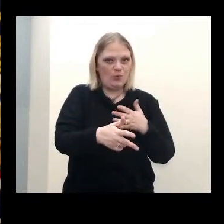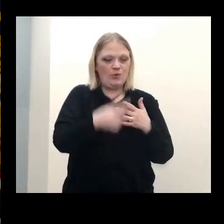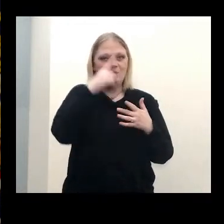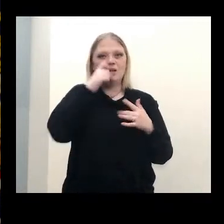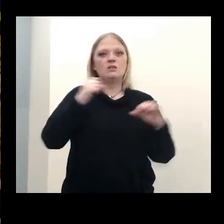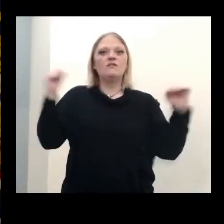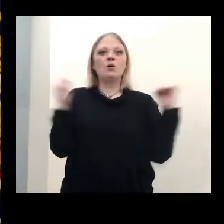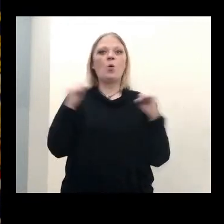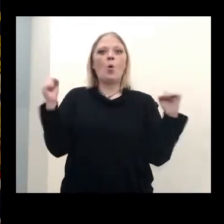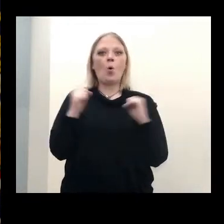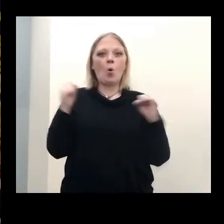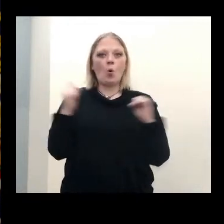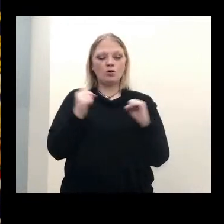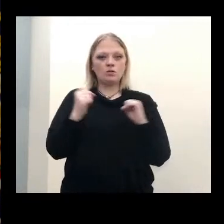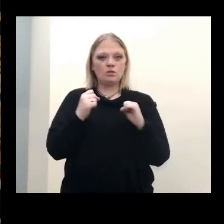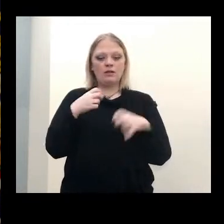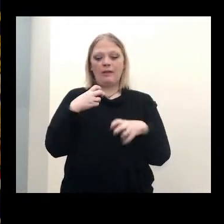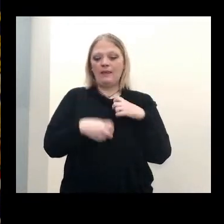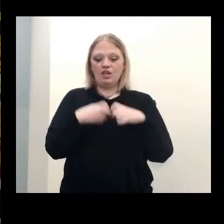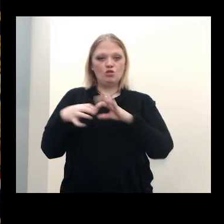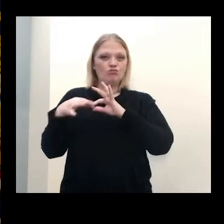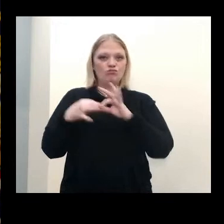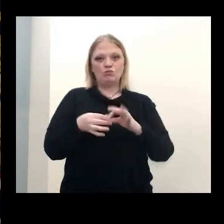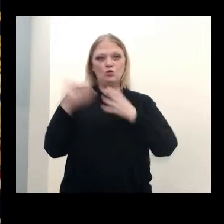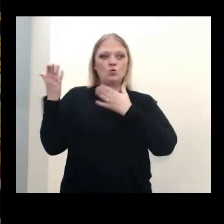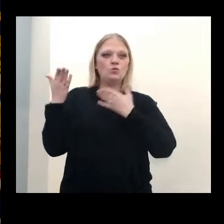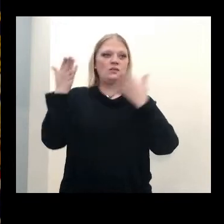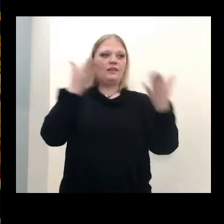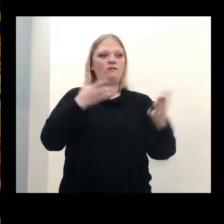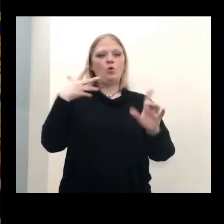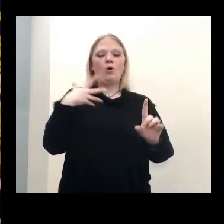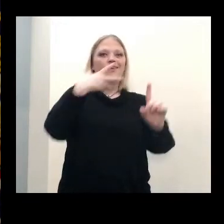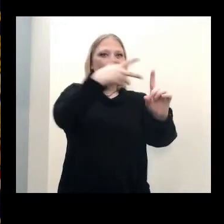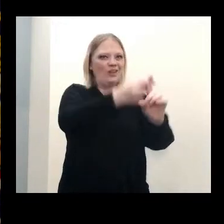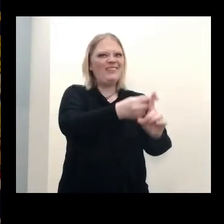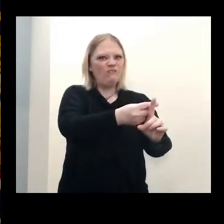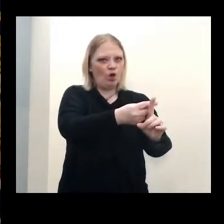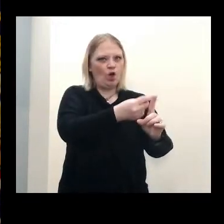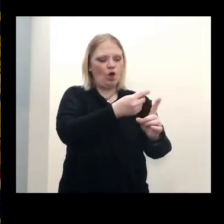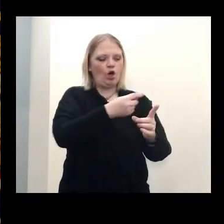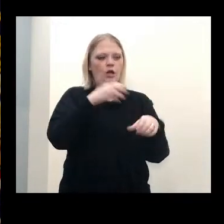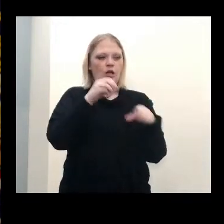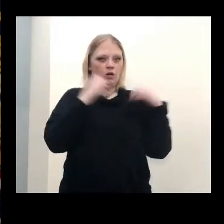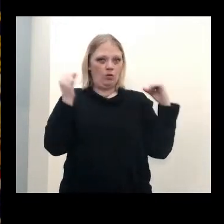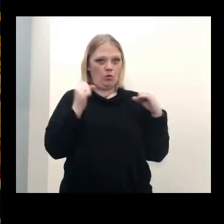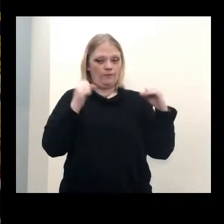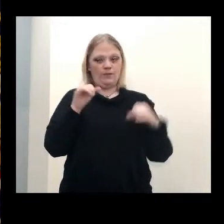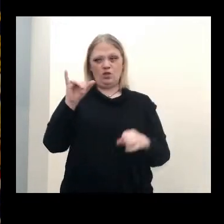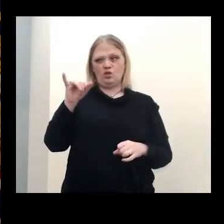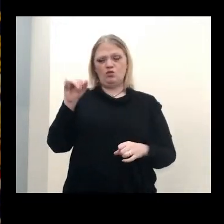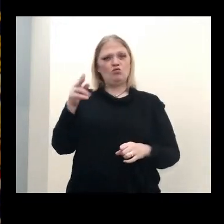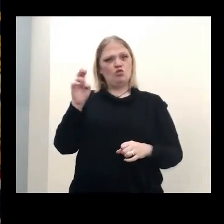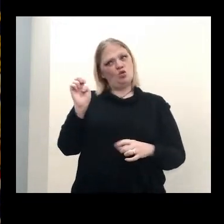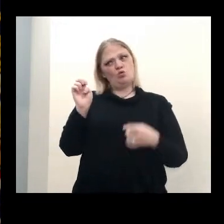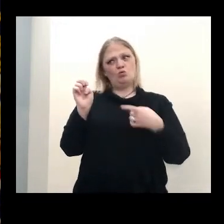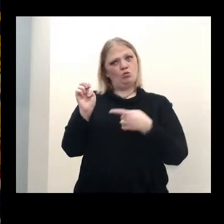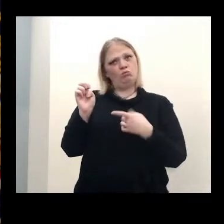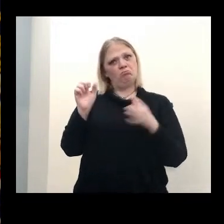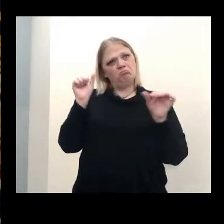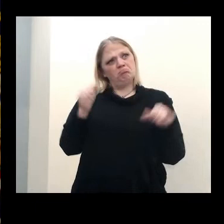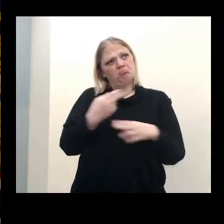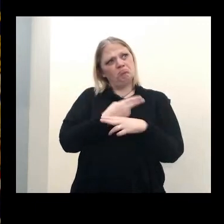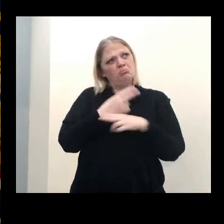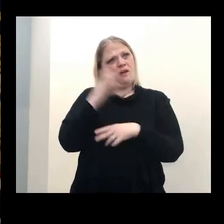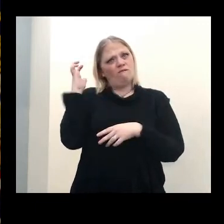the cold and the issues you have with delivering vaccine in the cold. Now, in June, would it make sense to potentially use the